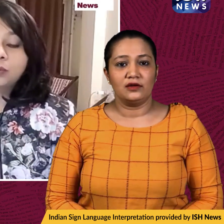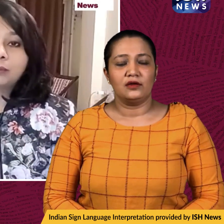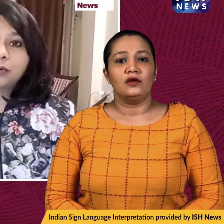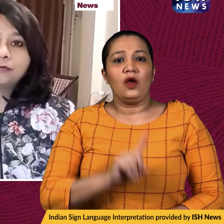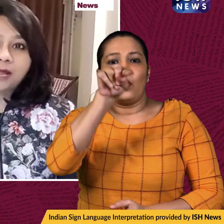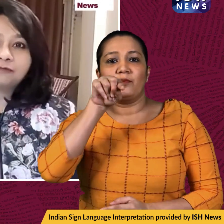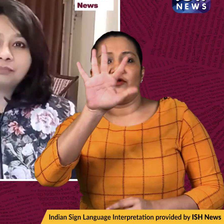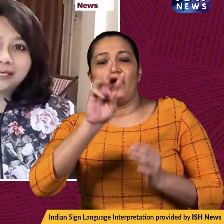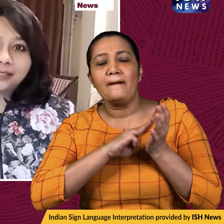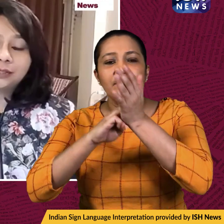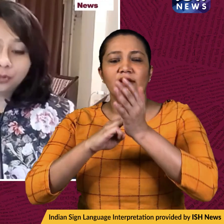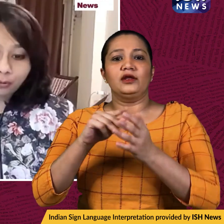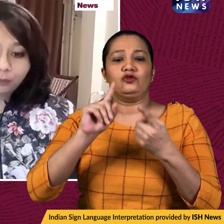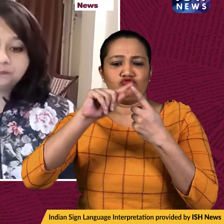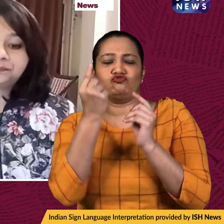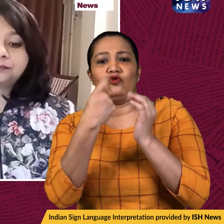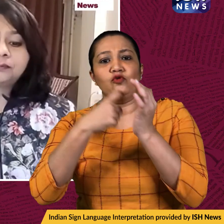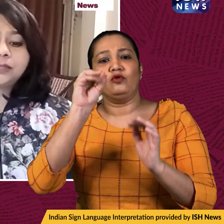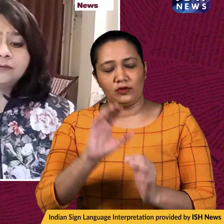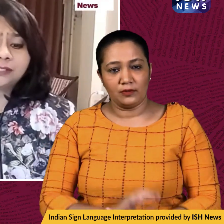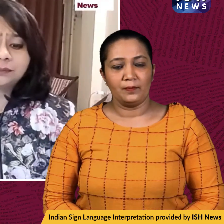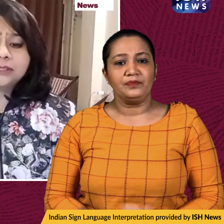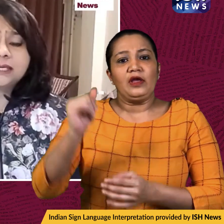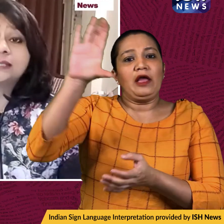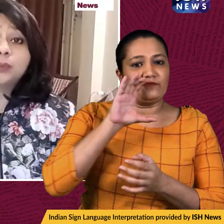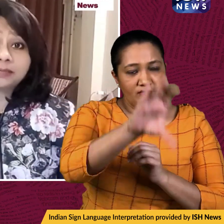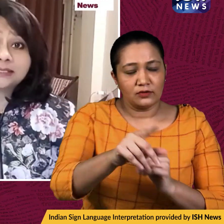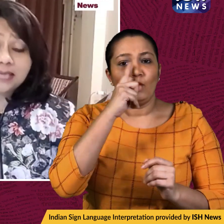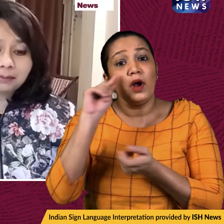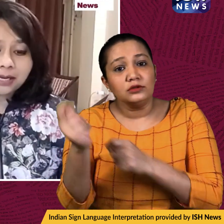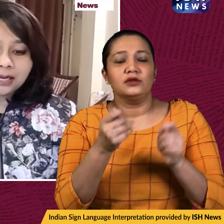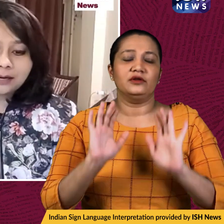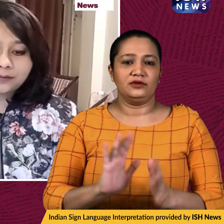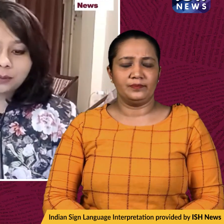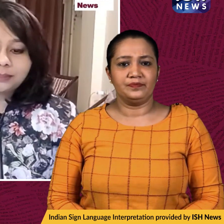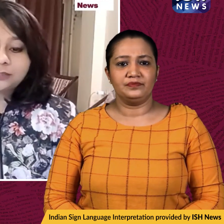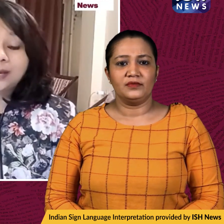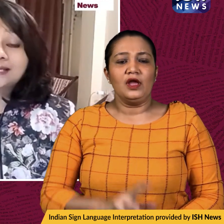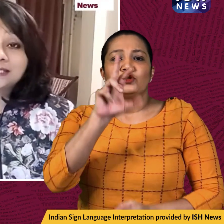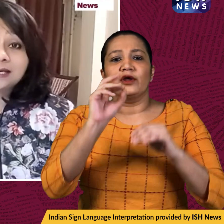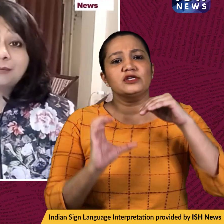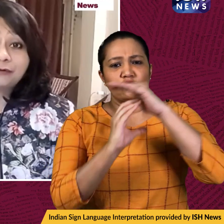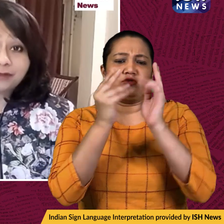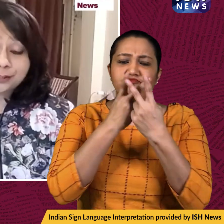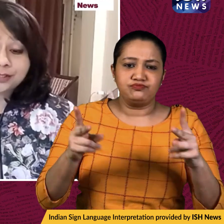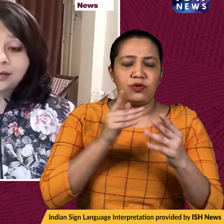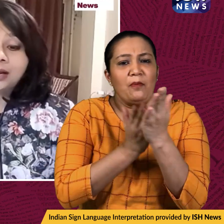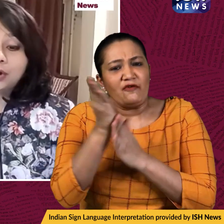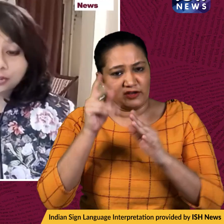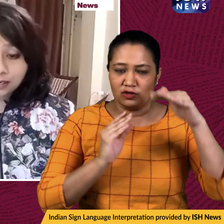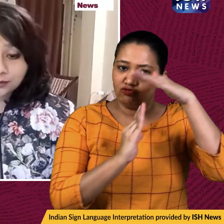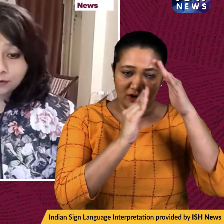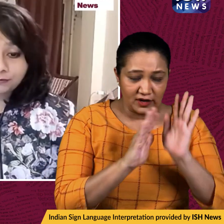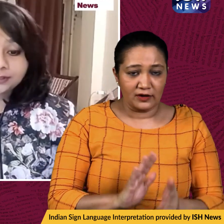part of a €1.5 million investment in the women's game. Now, there will be 20